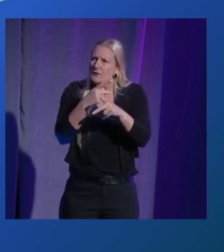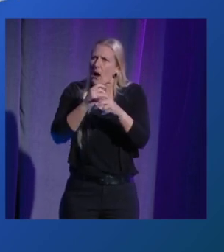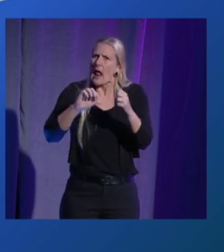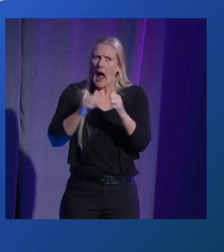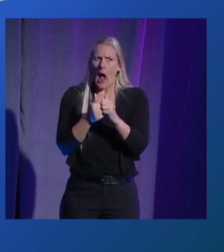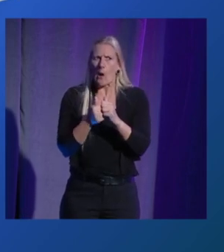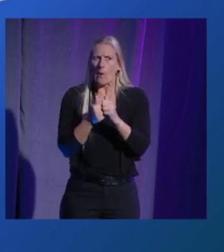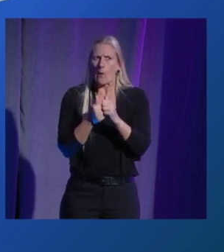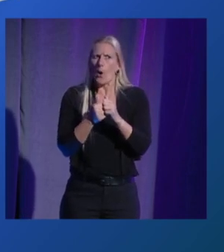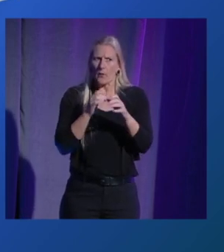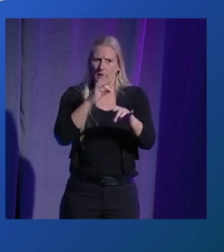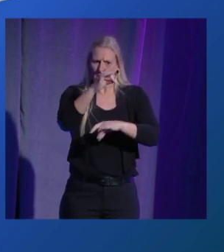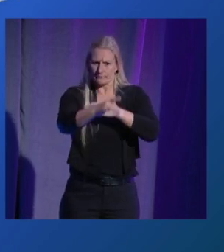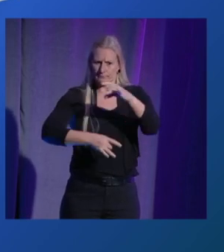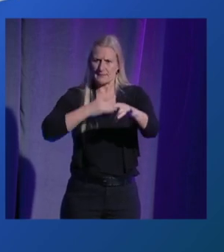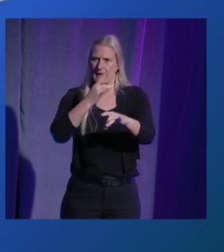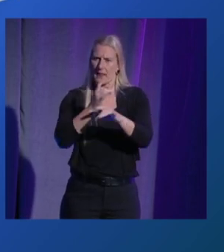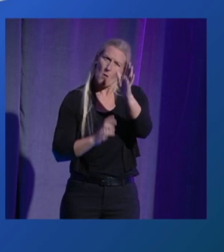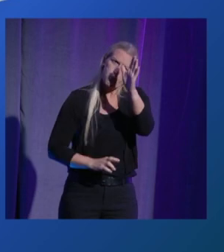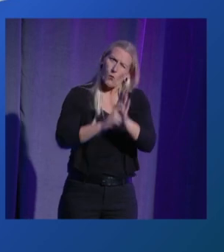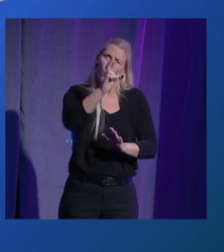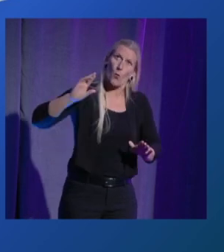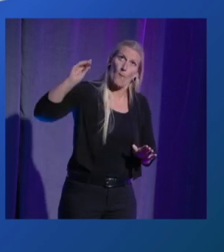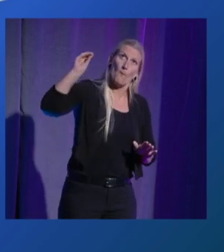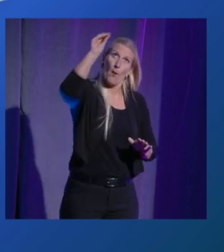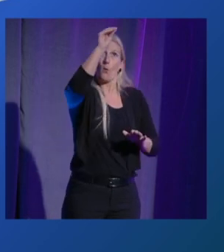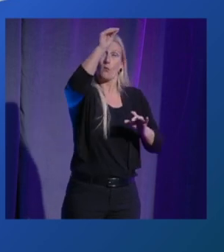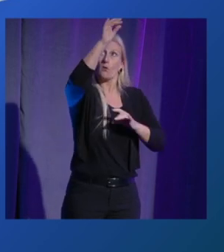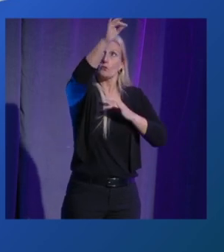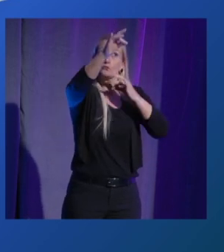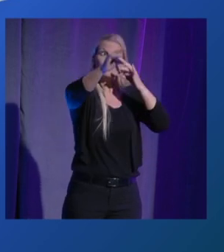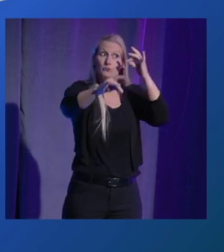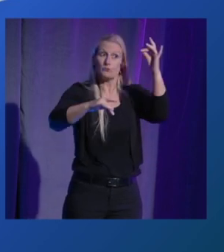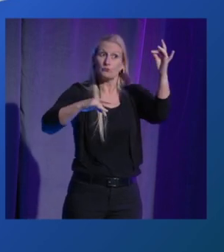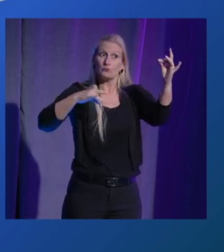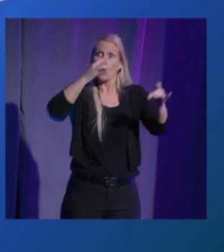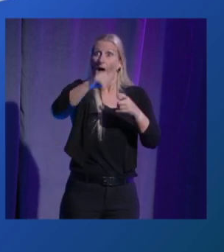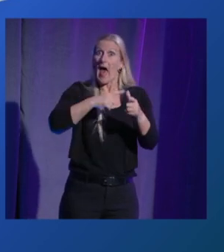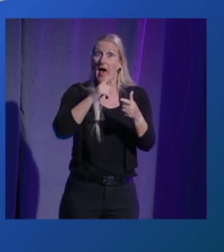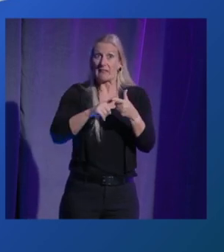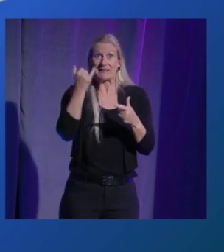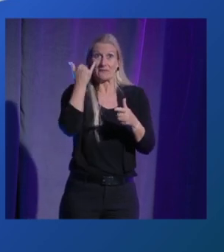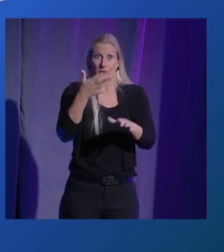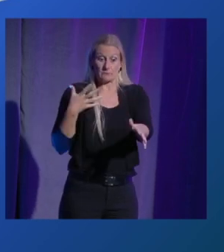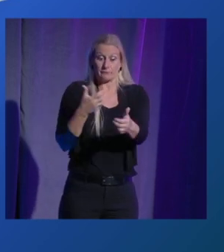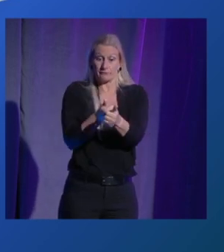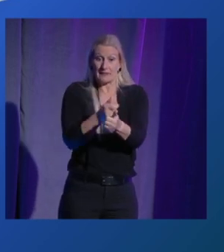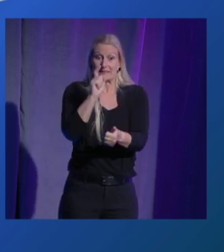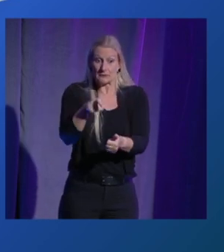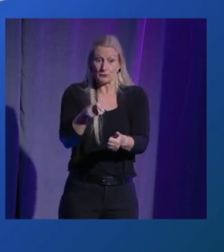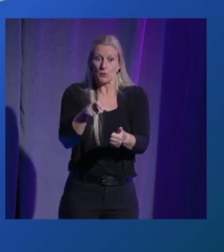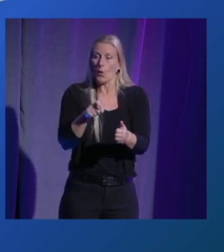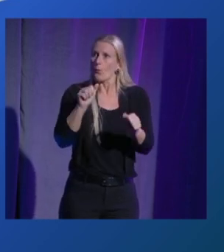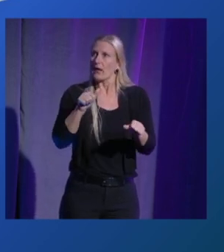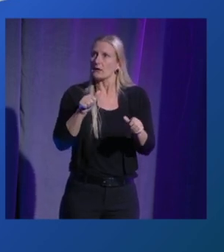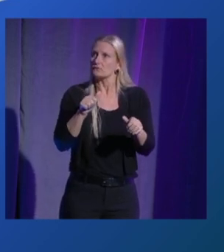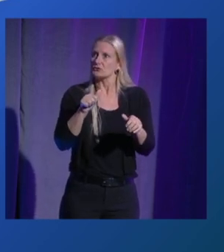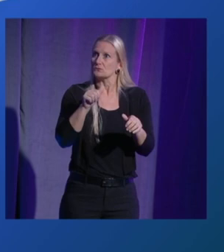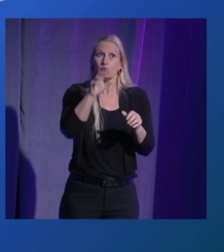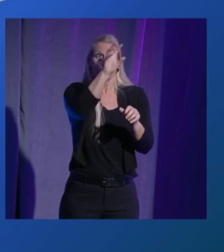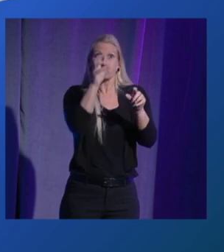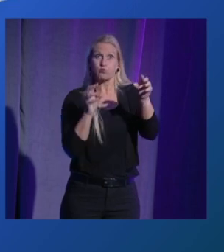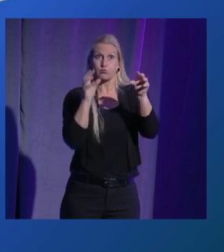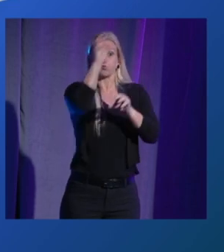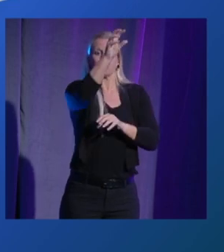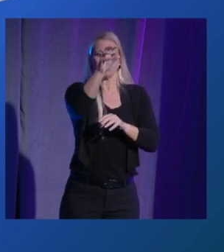upgrade uh just like your apps on your phone get upgraded how do we do that for hardware and that's something that industry is going to struggle with luckily the demand